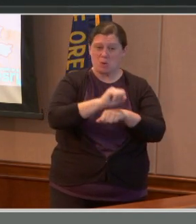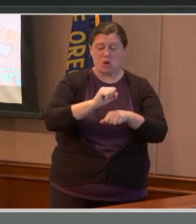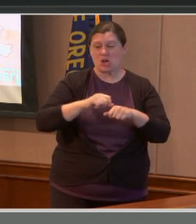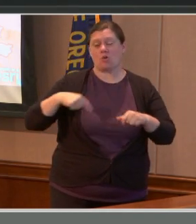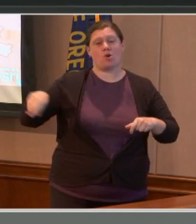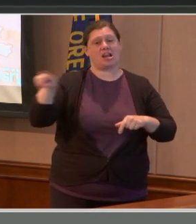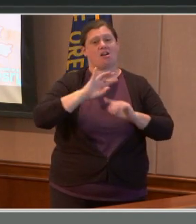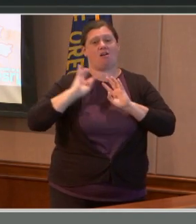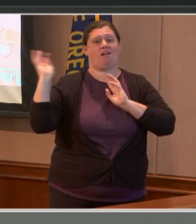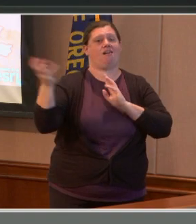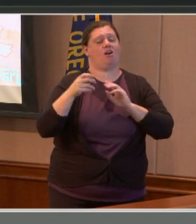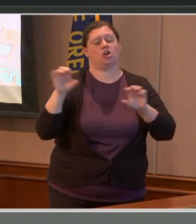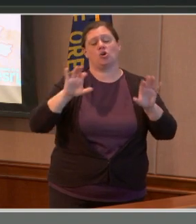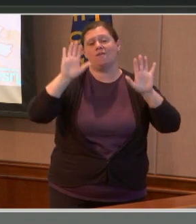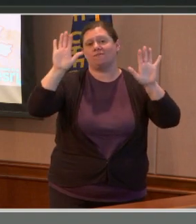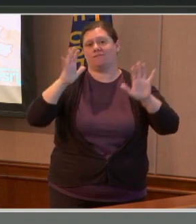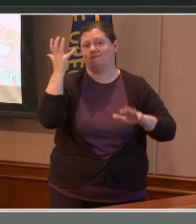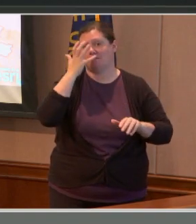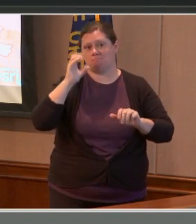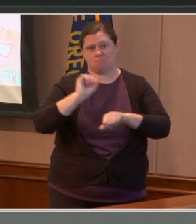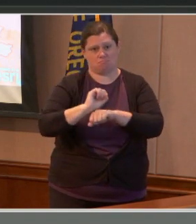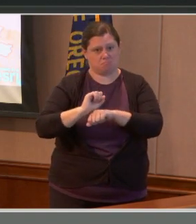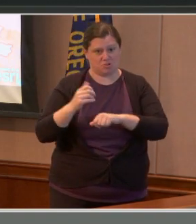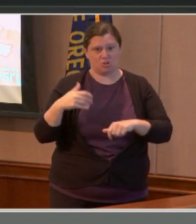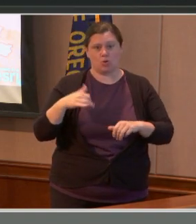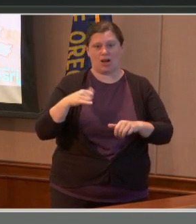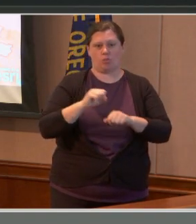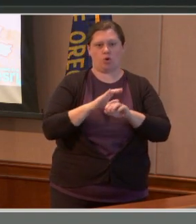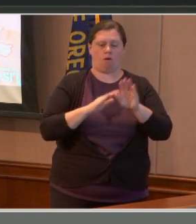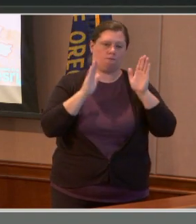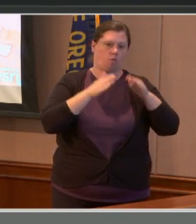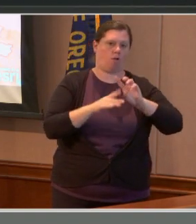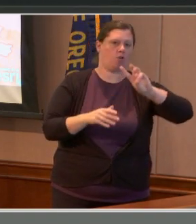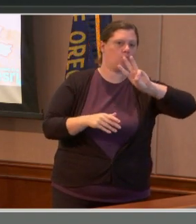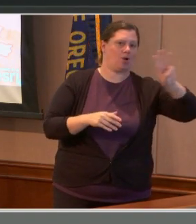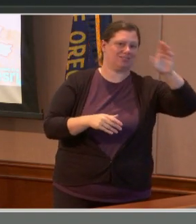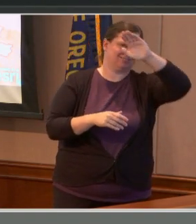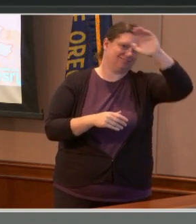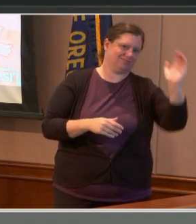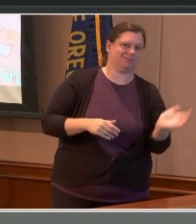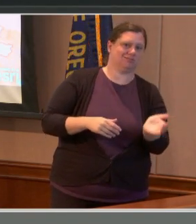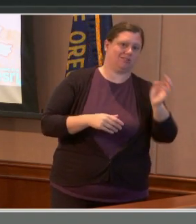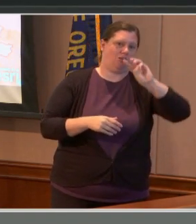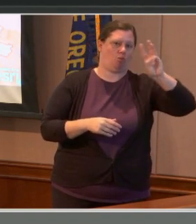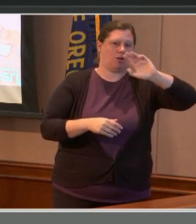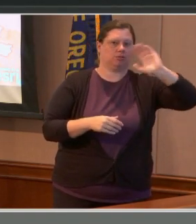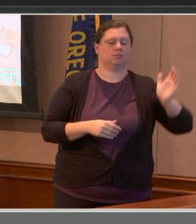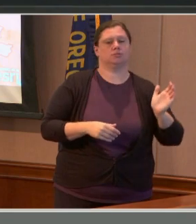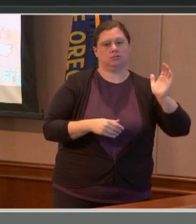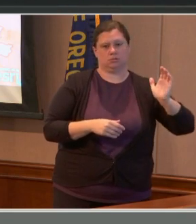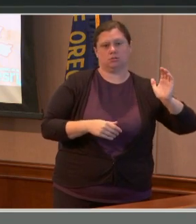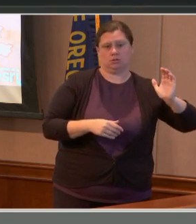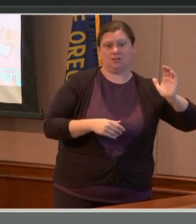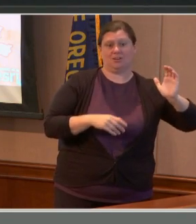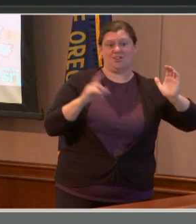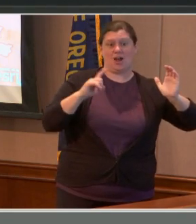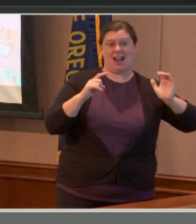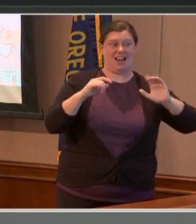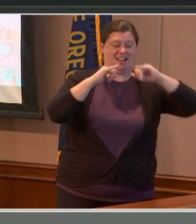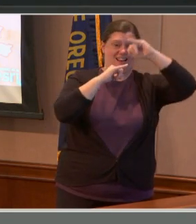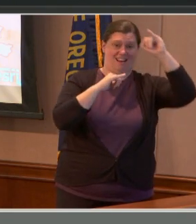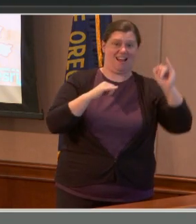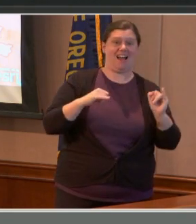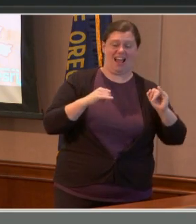working on the west side of the incident, really getting in the lines that are protecting the communities of